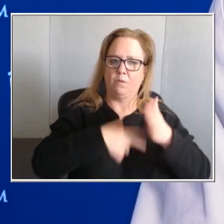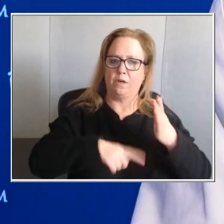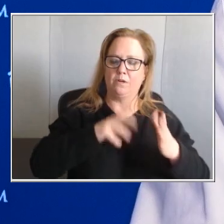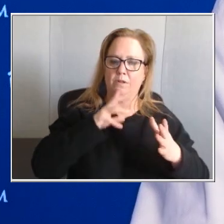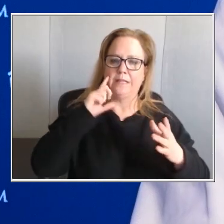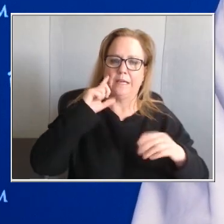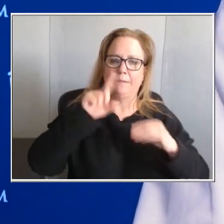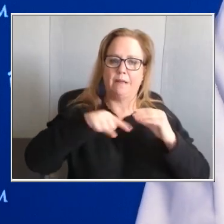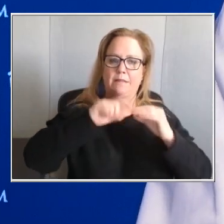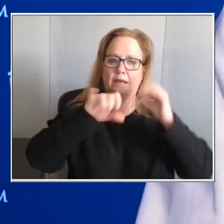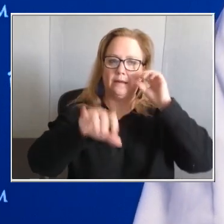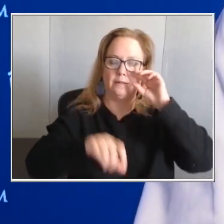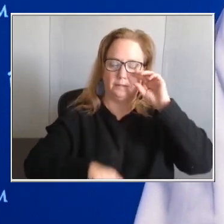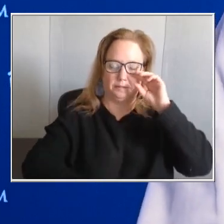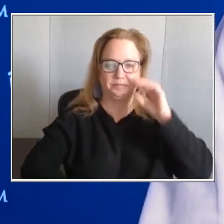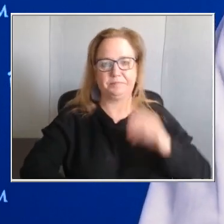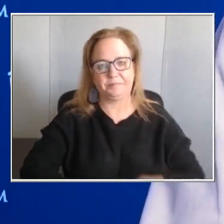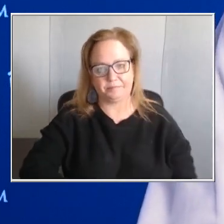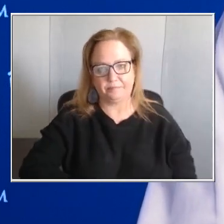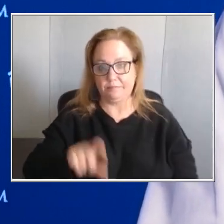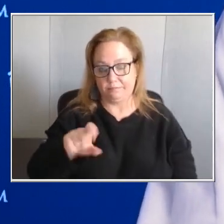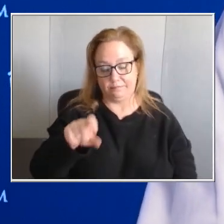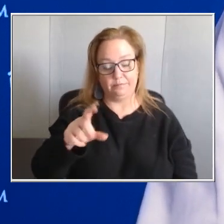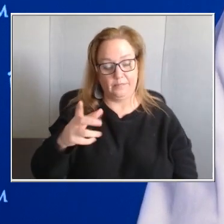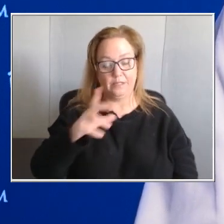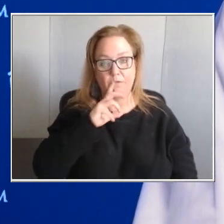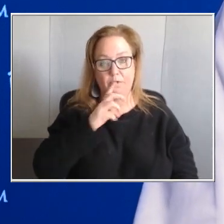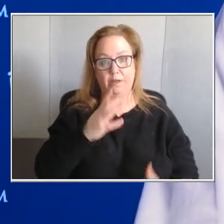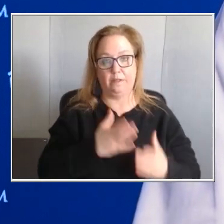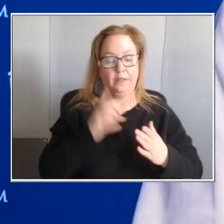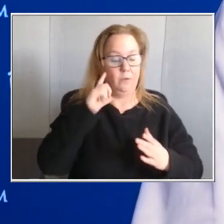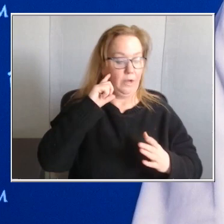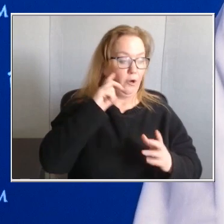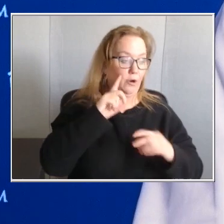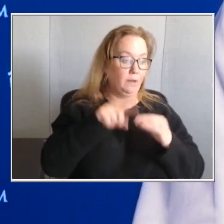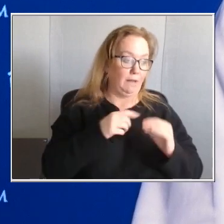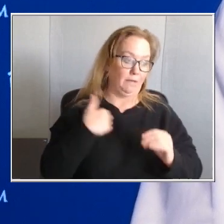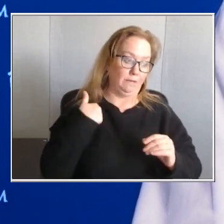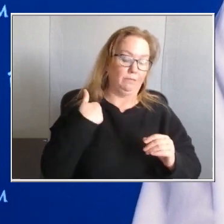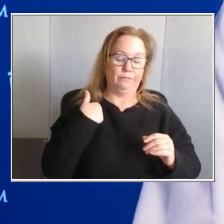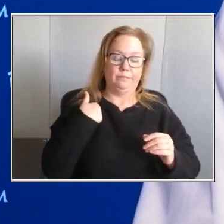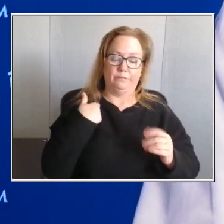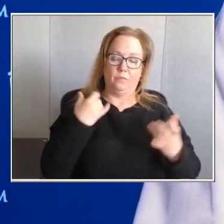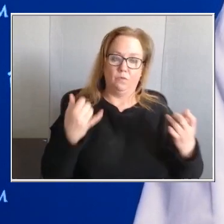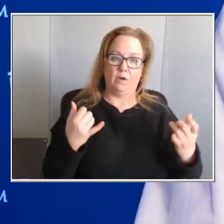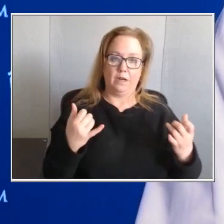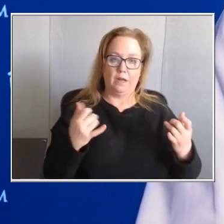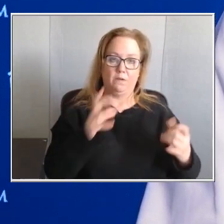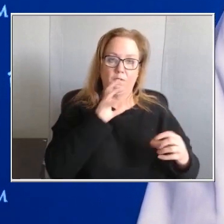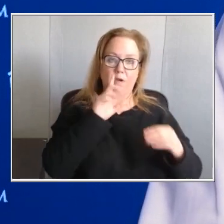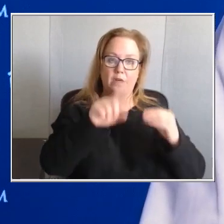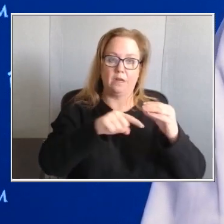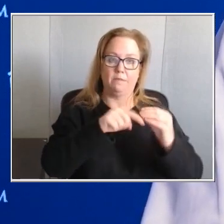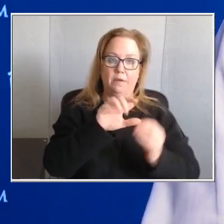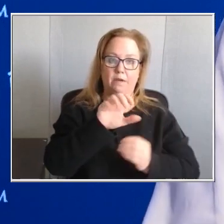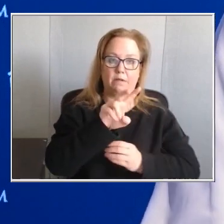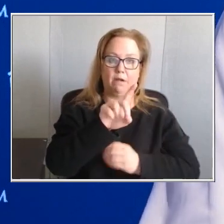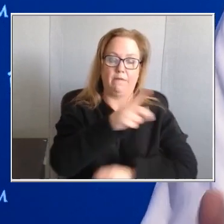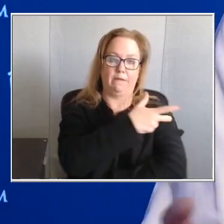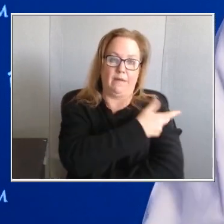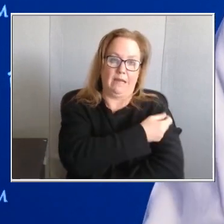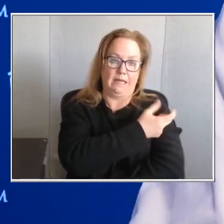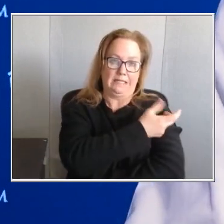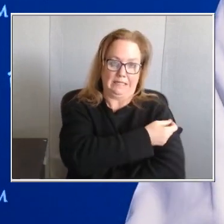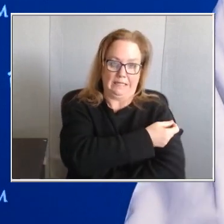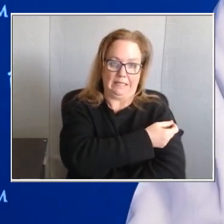mean, I think this is a very real thing. We heard about this early on. Right now we are talking about COVID vaccines, and I think